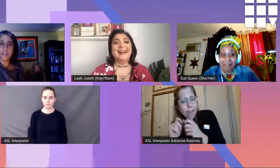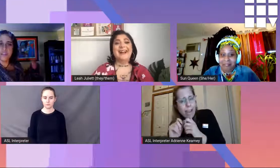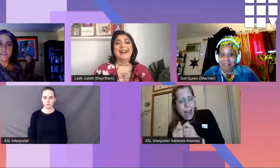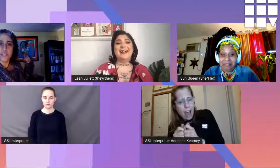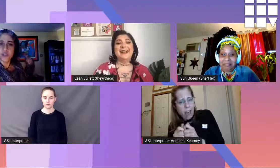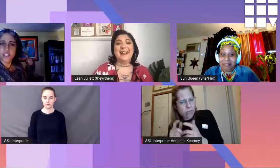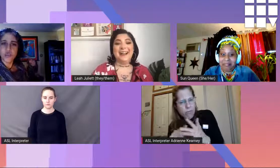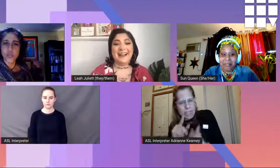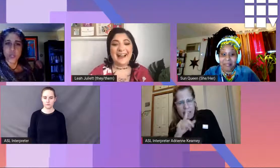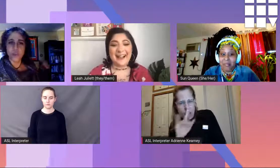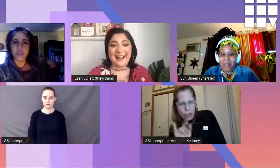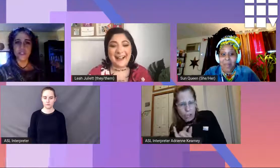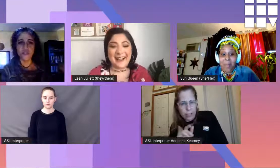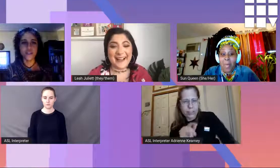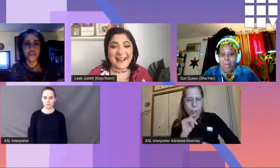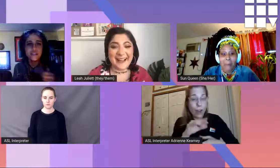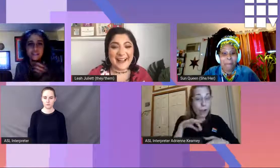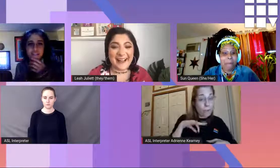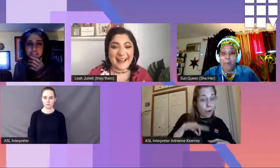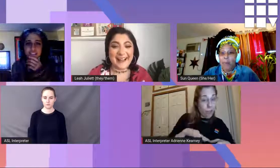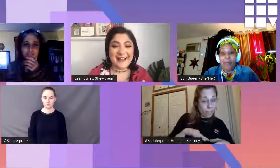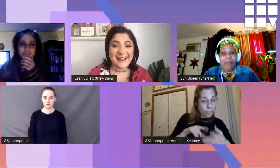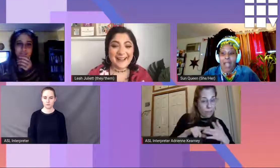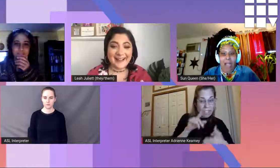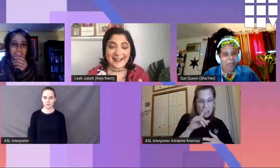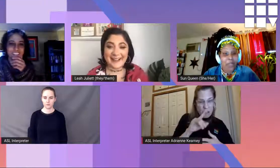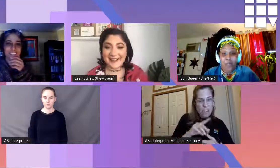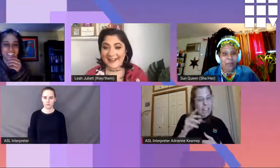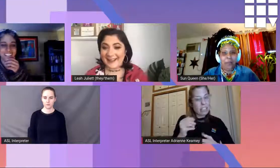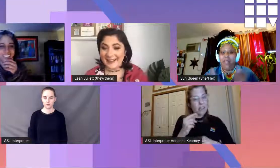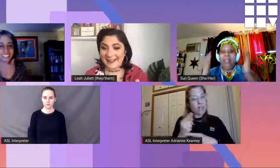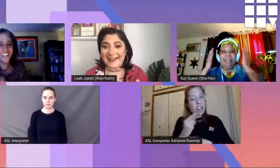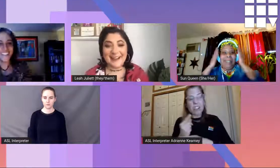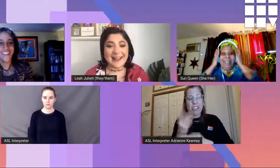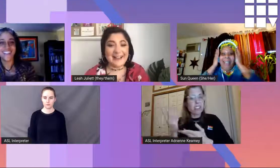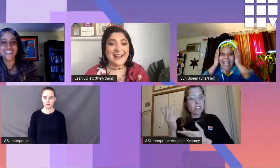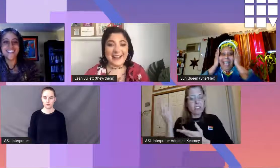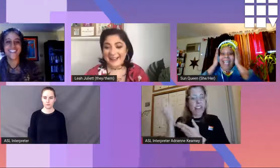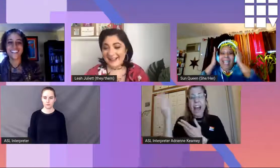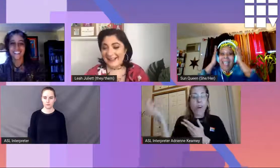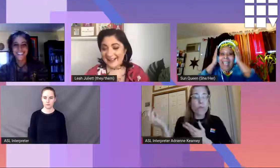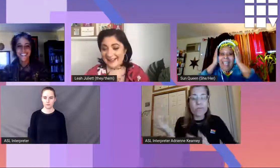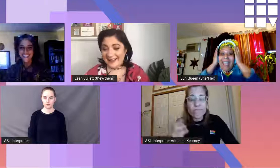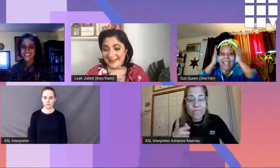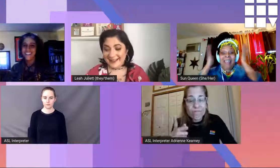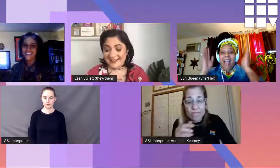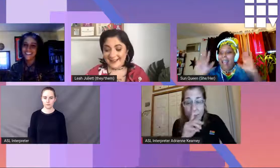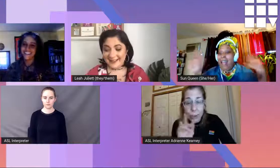I'm not sure I ever figured out how to do it well when I was doing this nonsense. I don't know. Like,